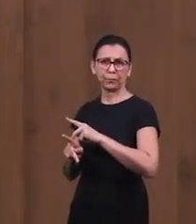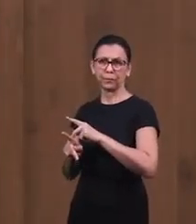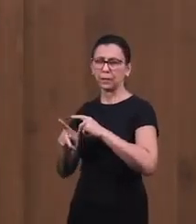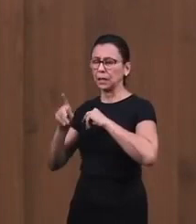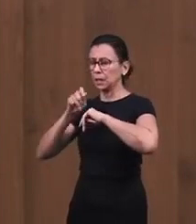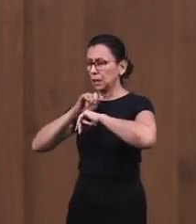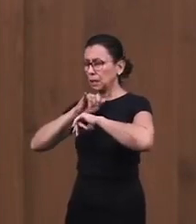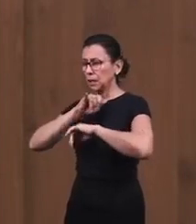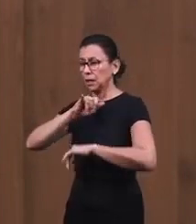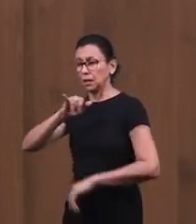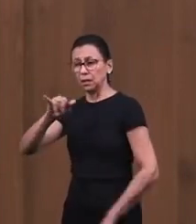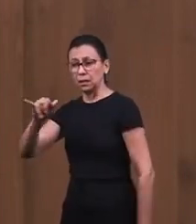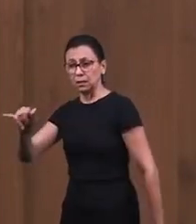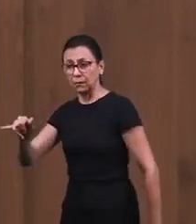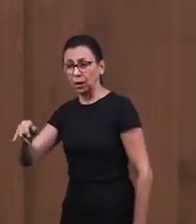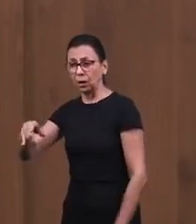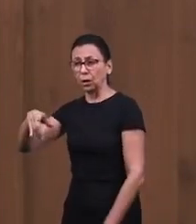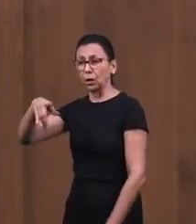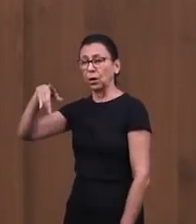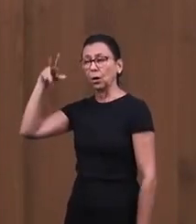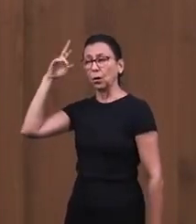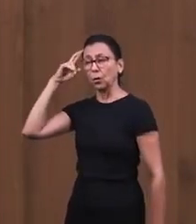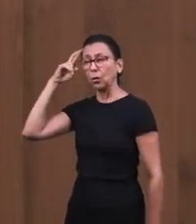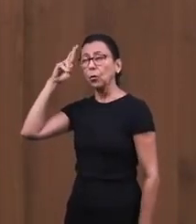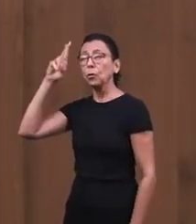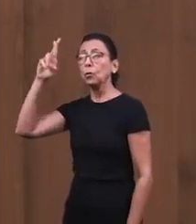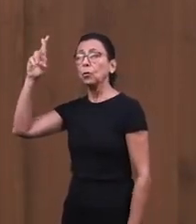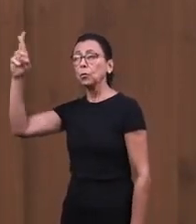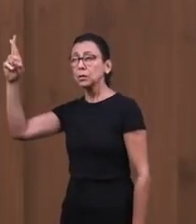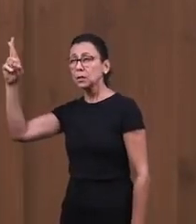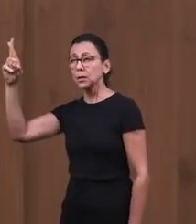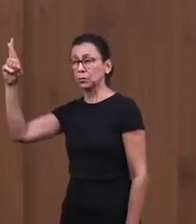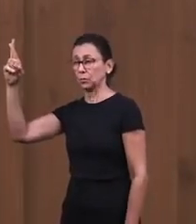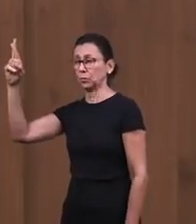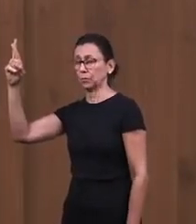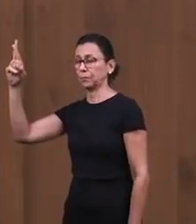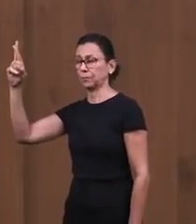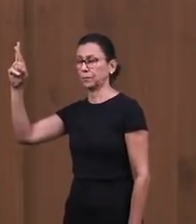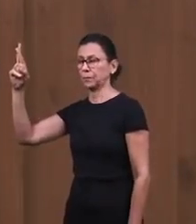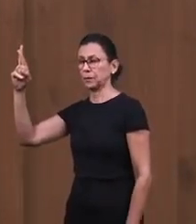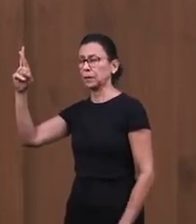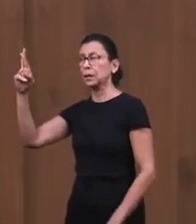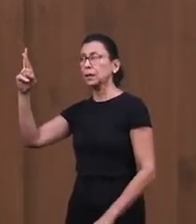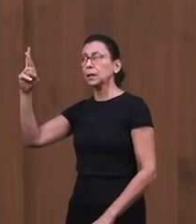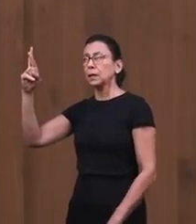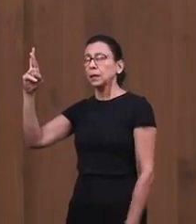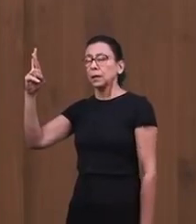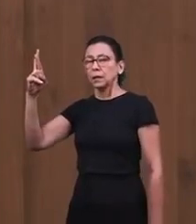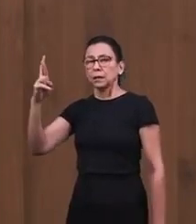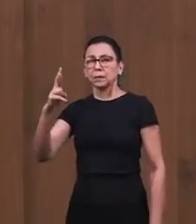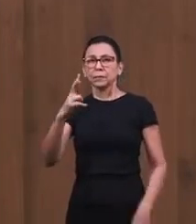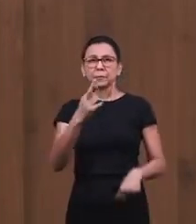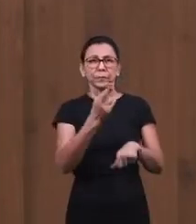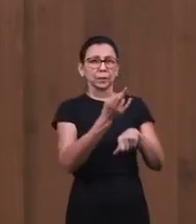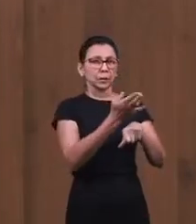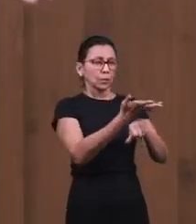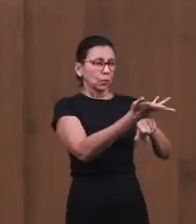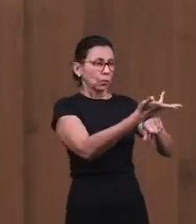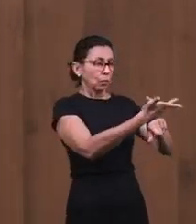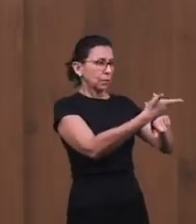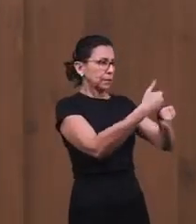here. And the Lord opened the heart of the king, and he gave us everything that we need. And the people were